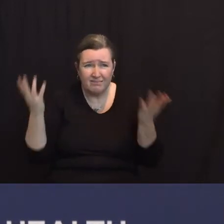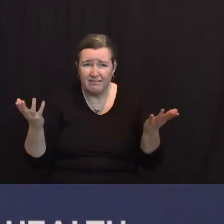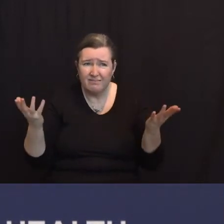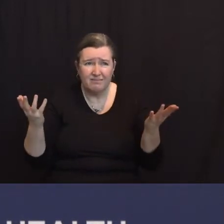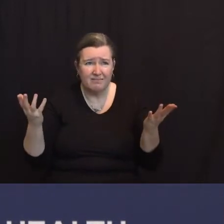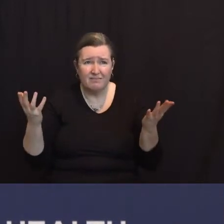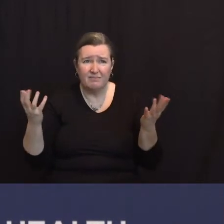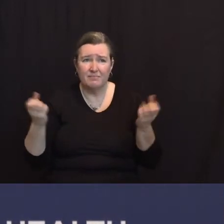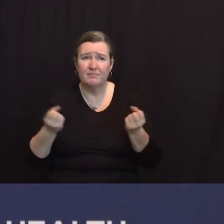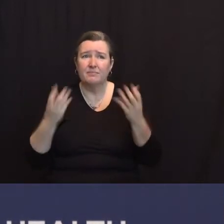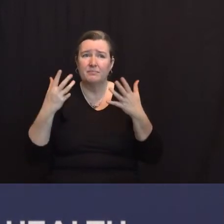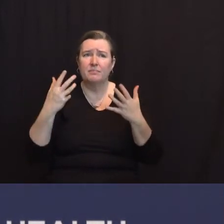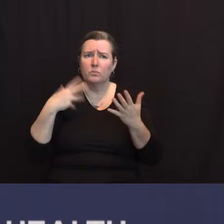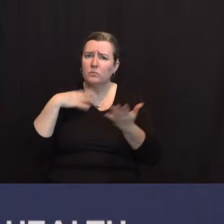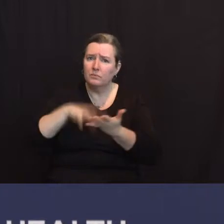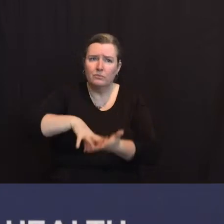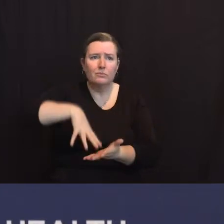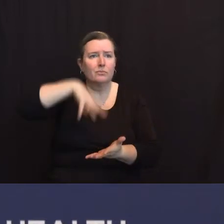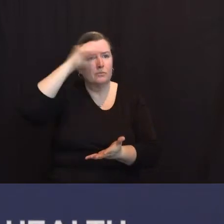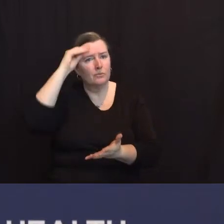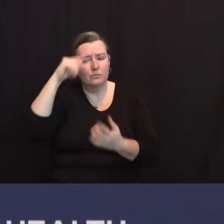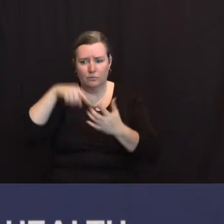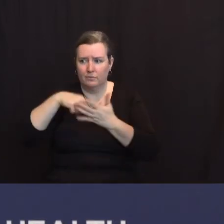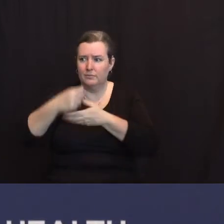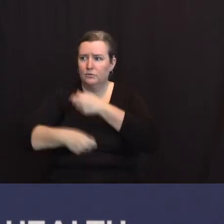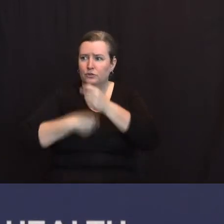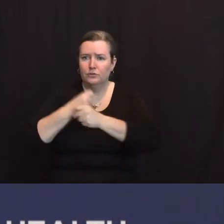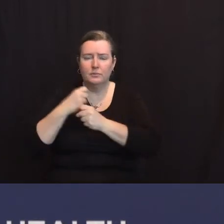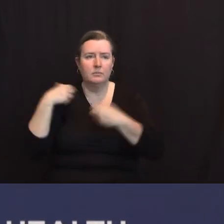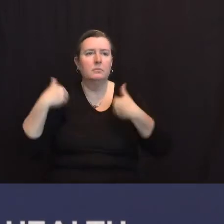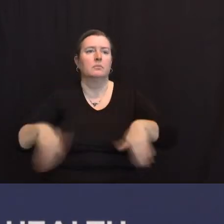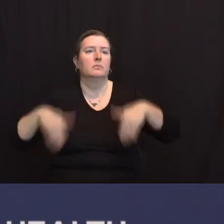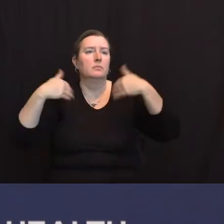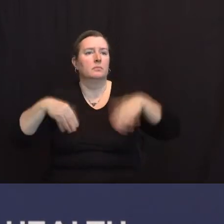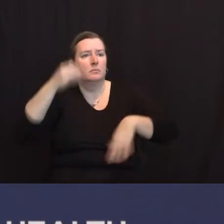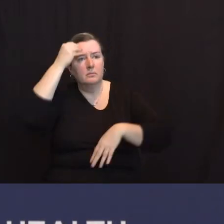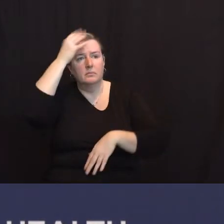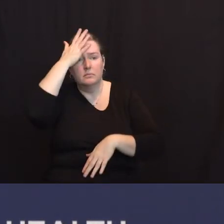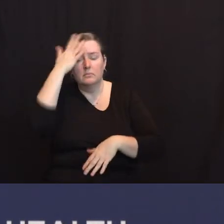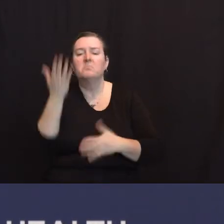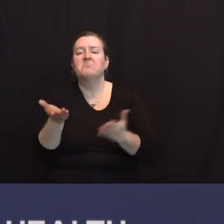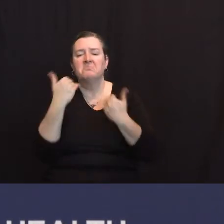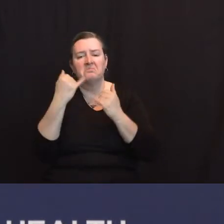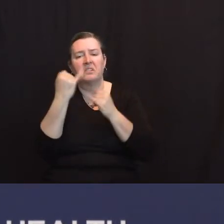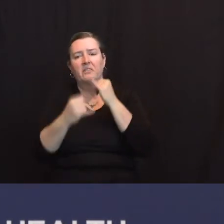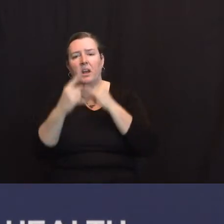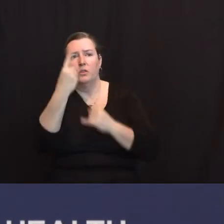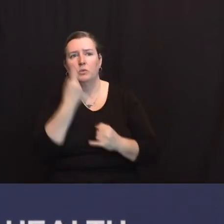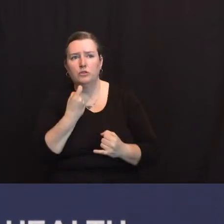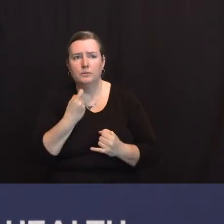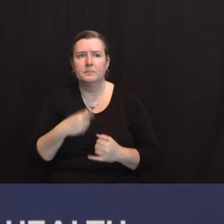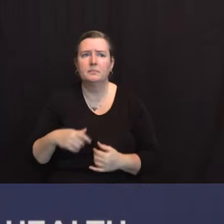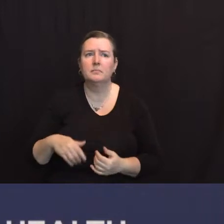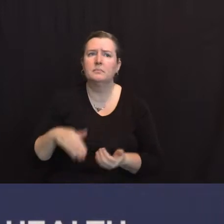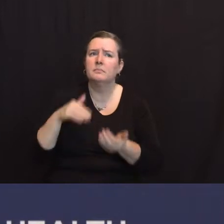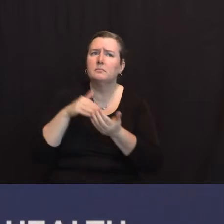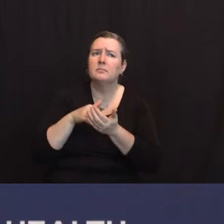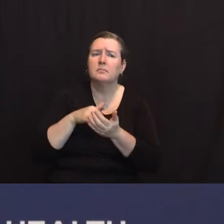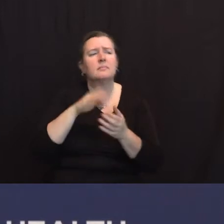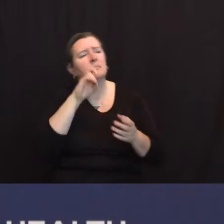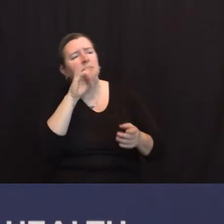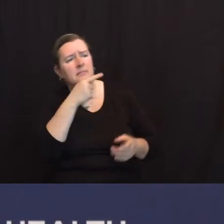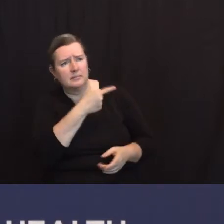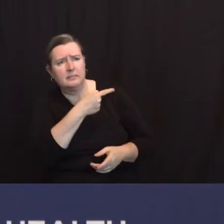And then finally, maybe Dr. Eddy, you can talk about if you get vaccinated, can you get an